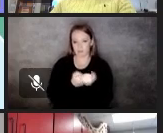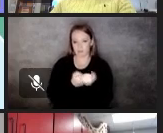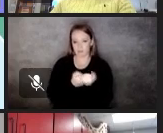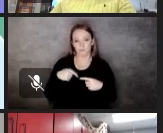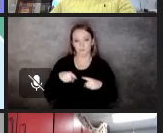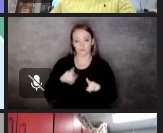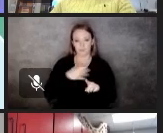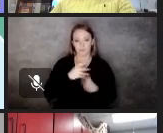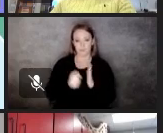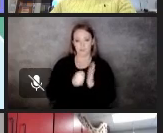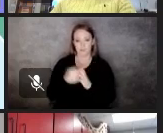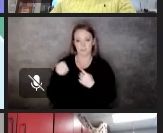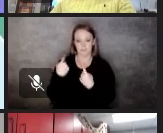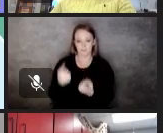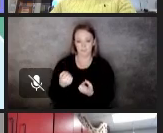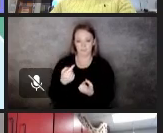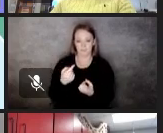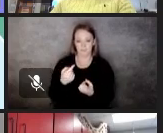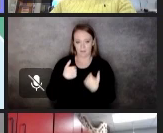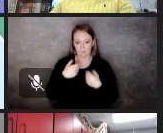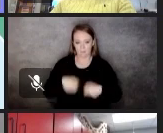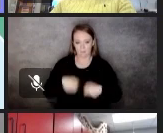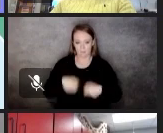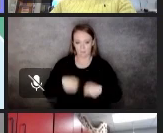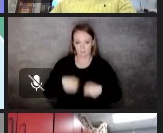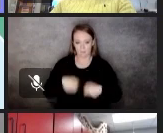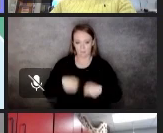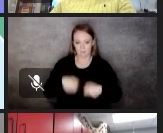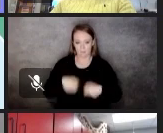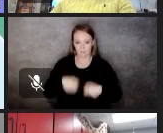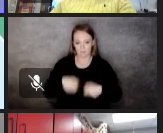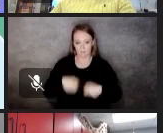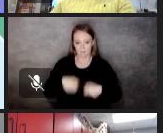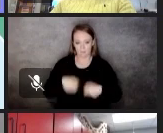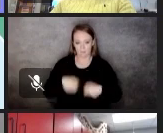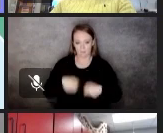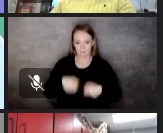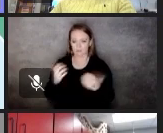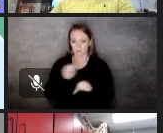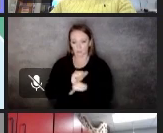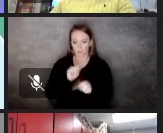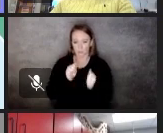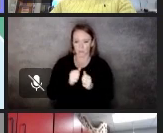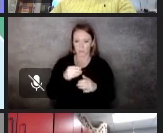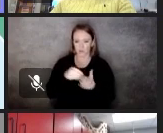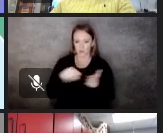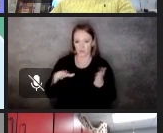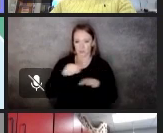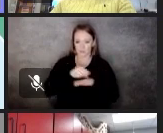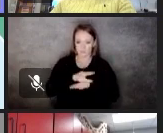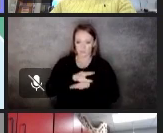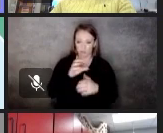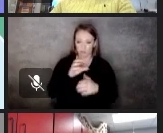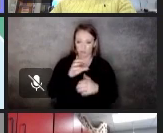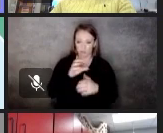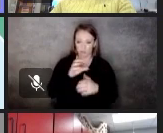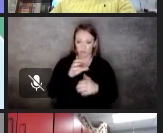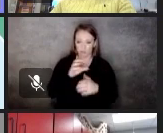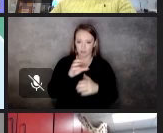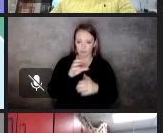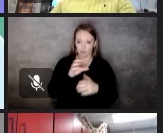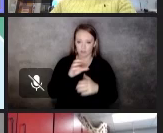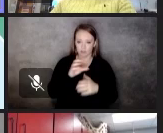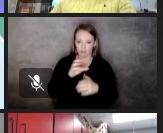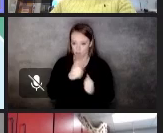working with, like, the Student Advisory Council. I've got to present to them. I've got to present to the Kentucky Board of Education regarding